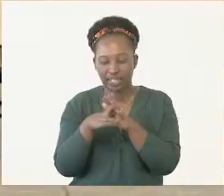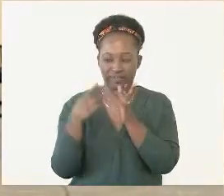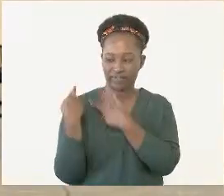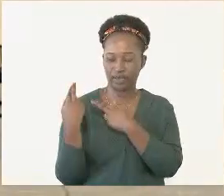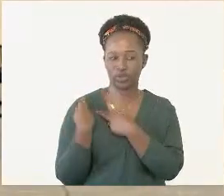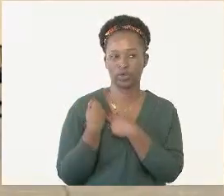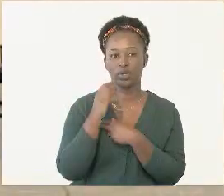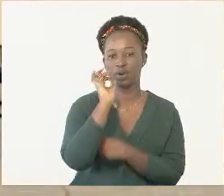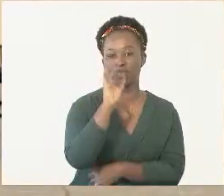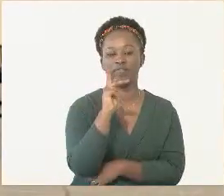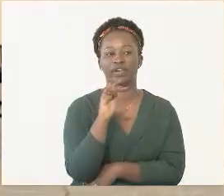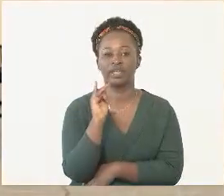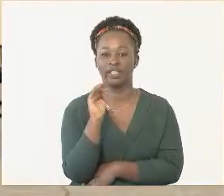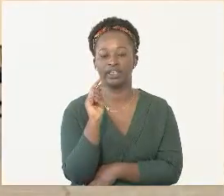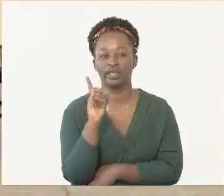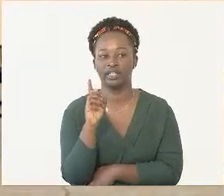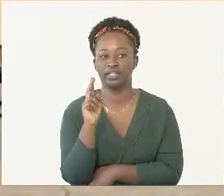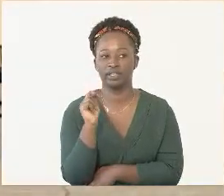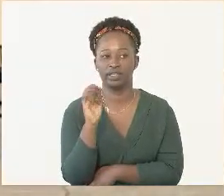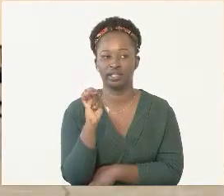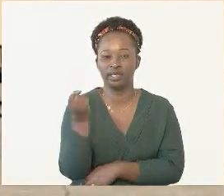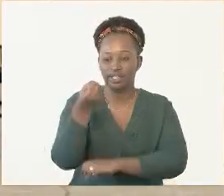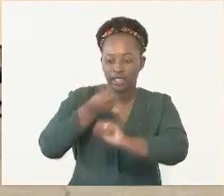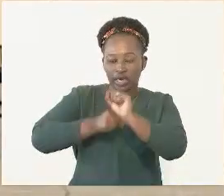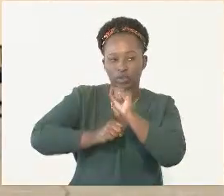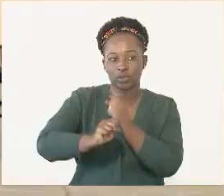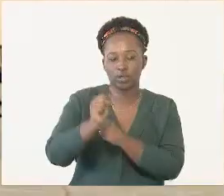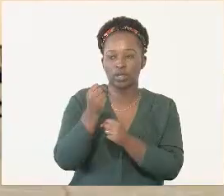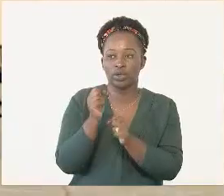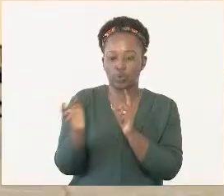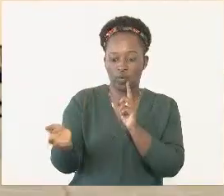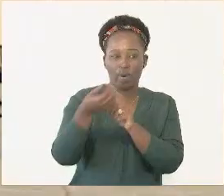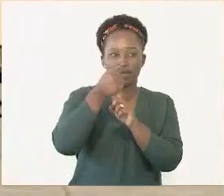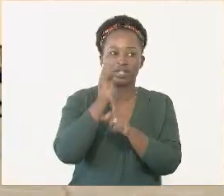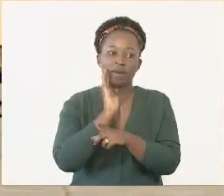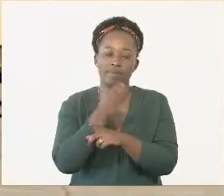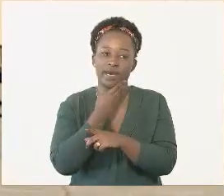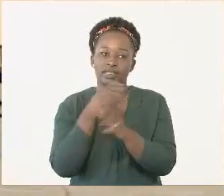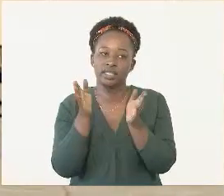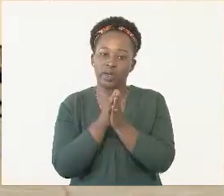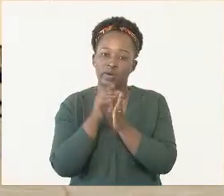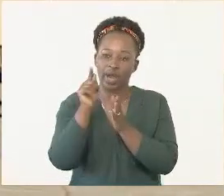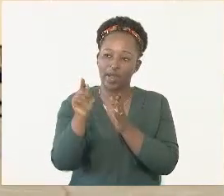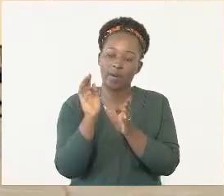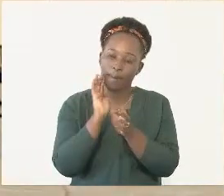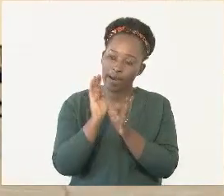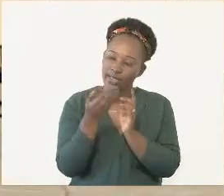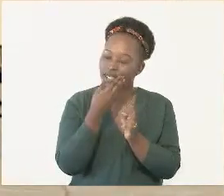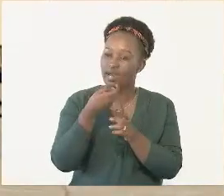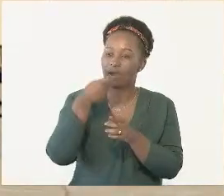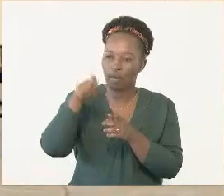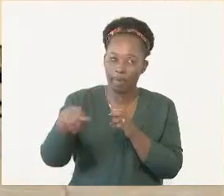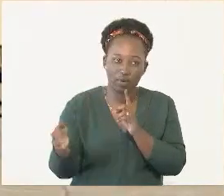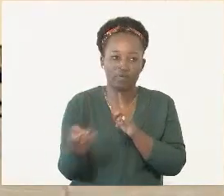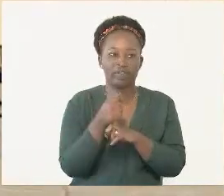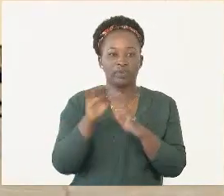is going to do the action of reabsorption of water. And if water is going to be reabsorbed, immediately you're going